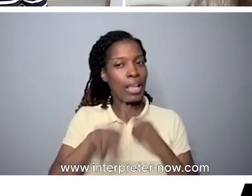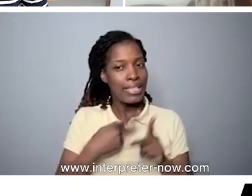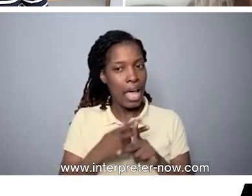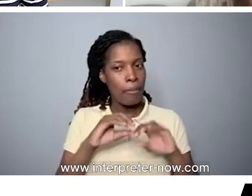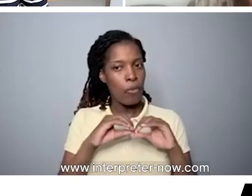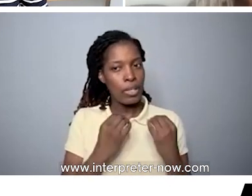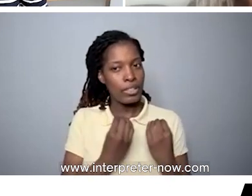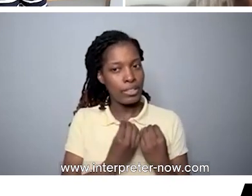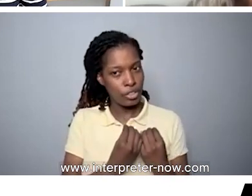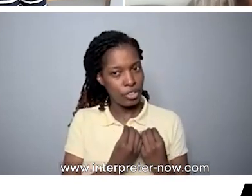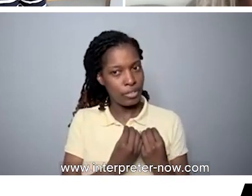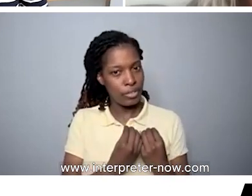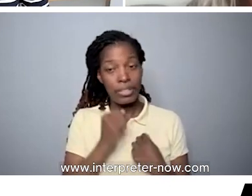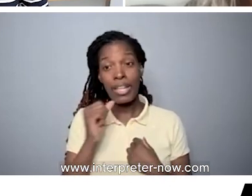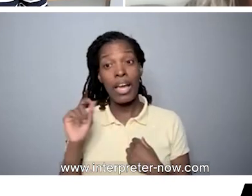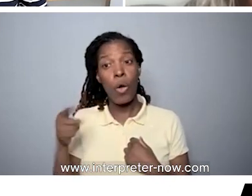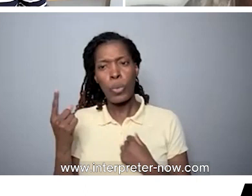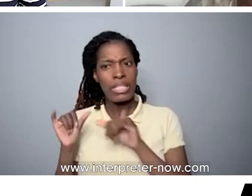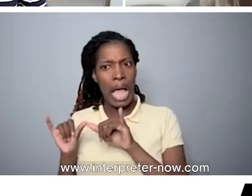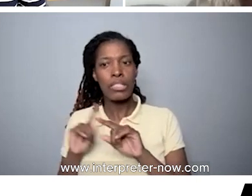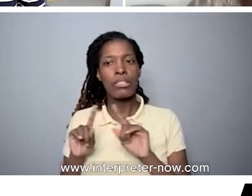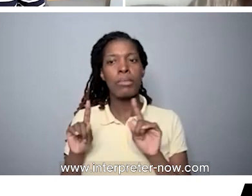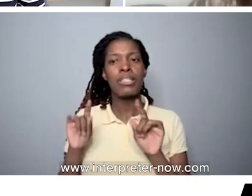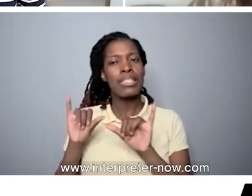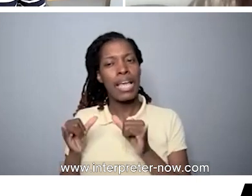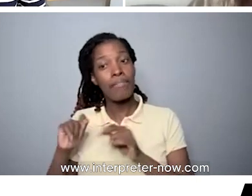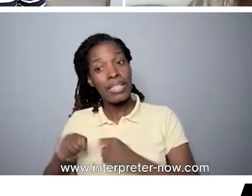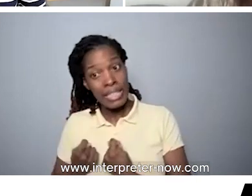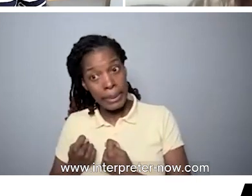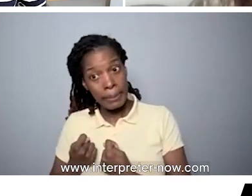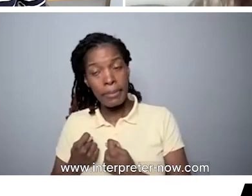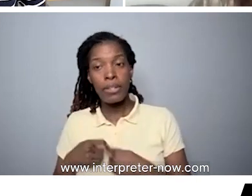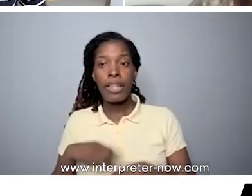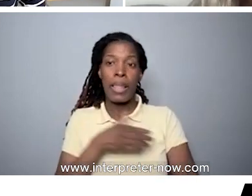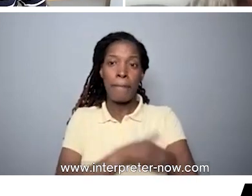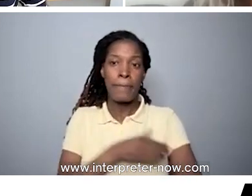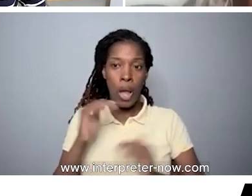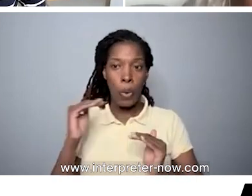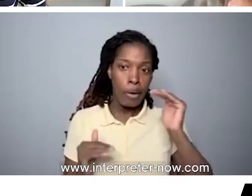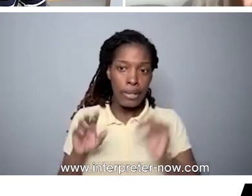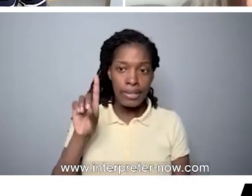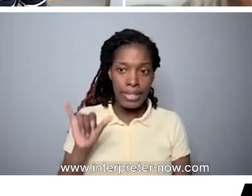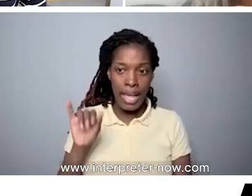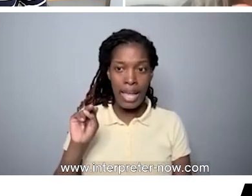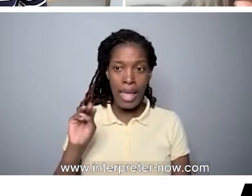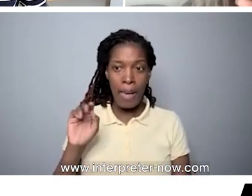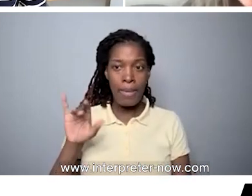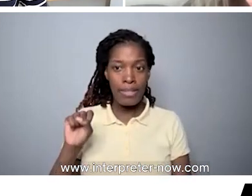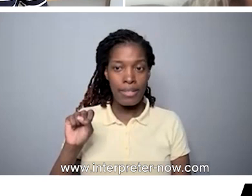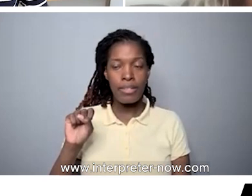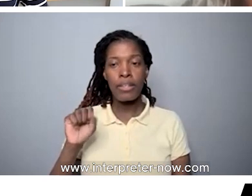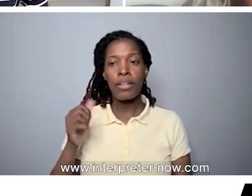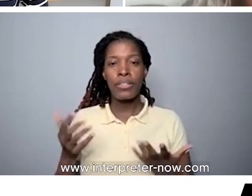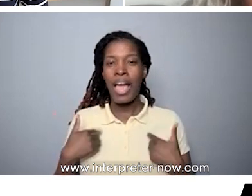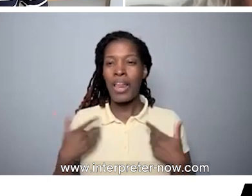on the type of organization, not just the size of the organization, the size of the team, the power dynamics at